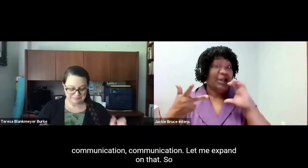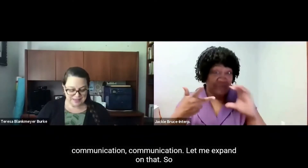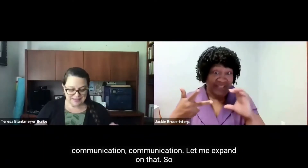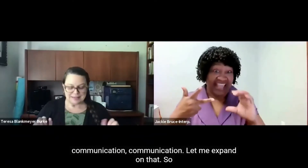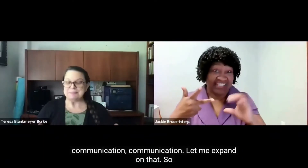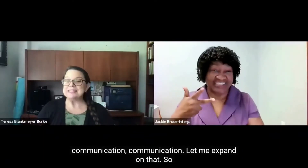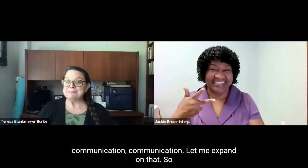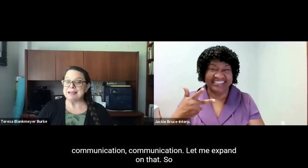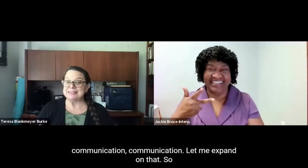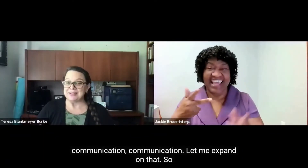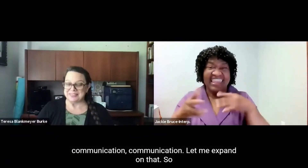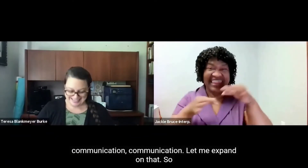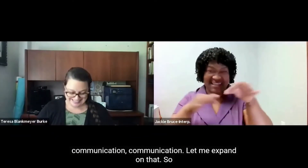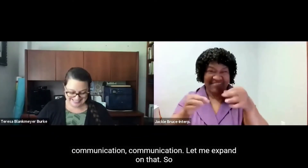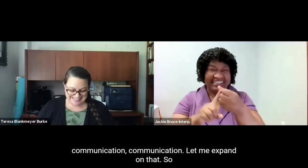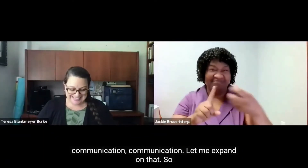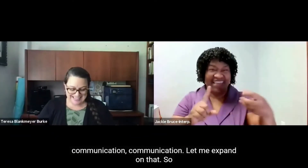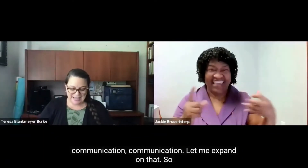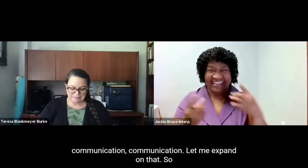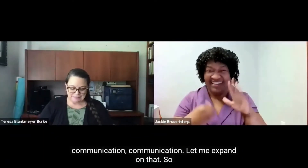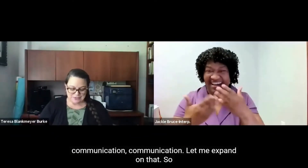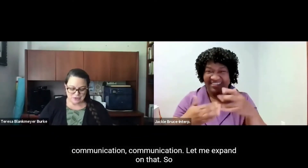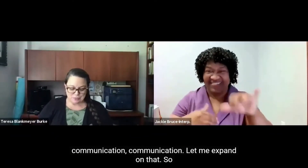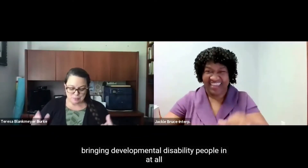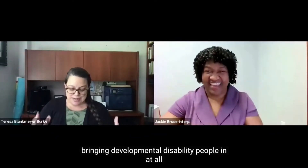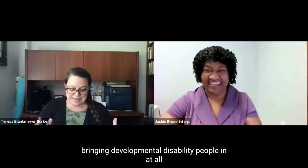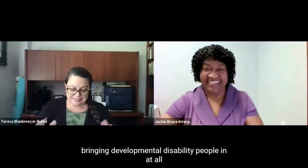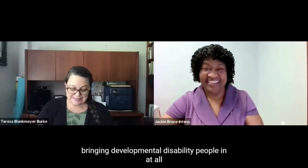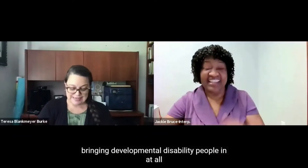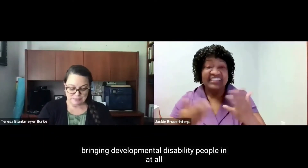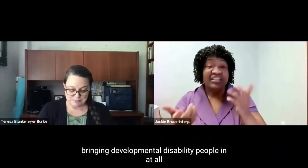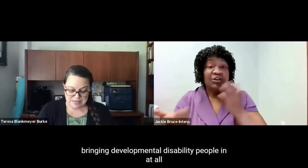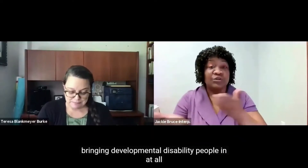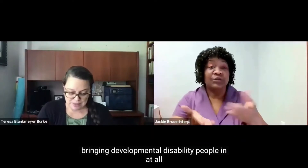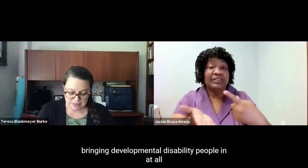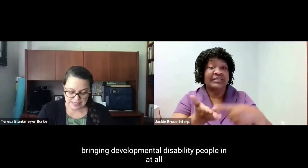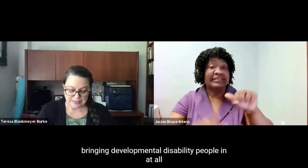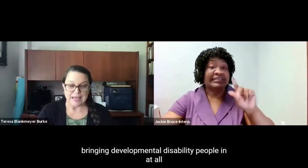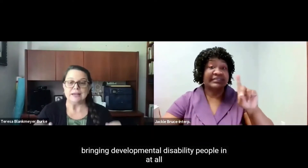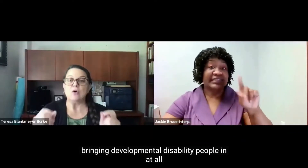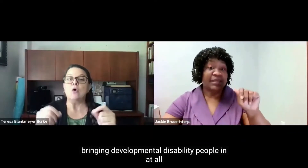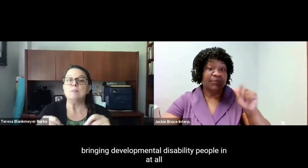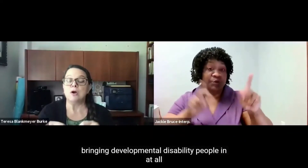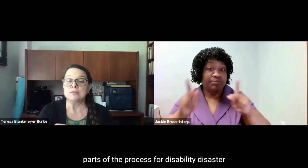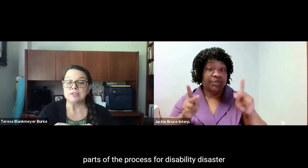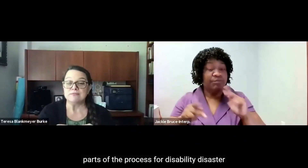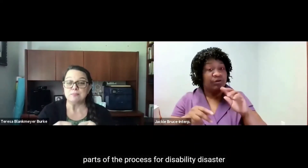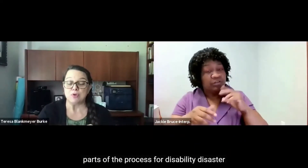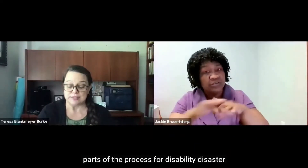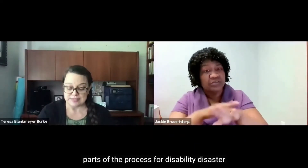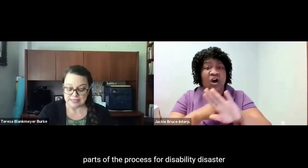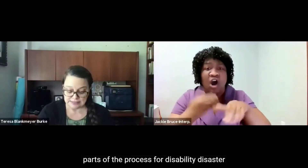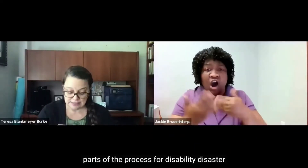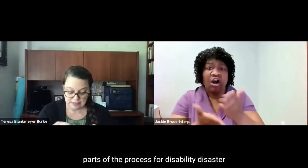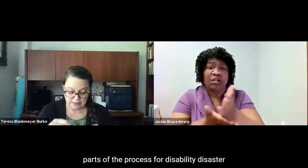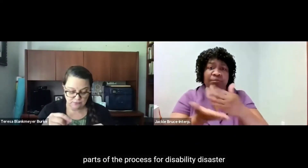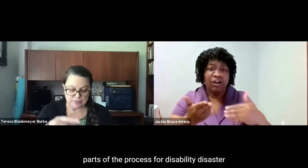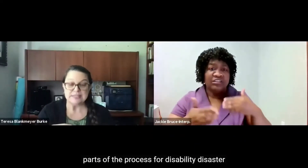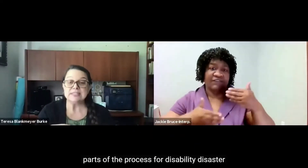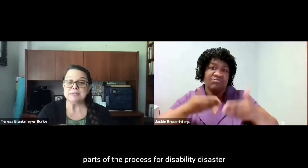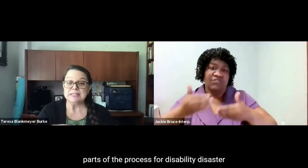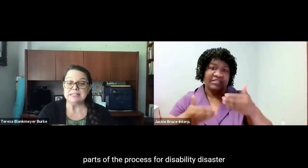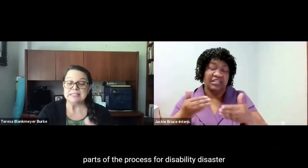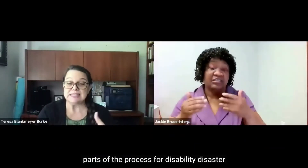communication. Let me expand on that. So bringing disabled people in at all parts of the process